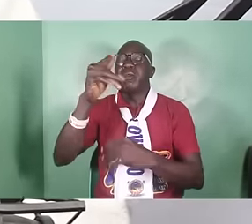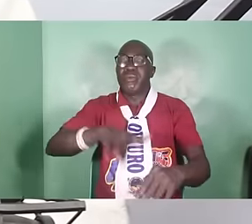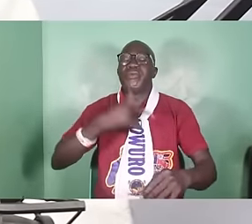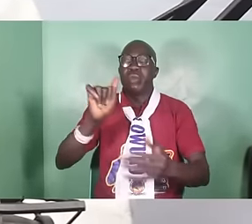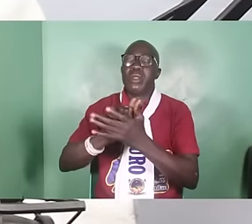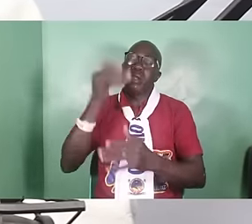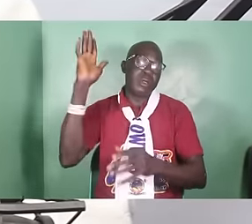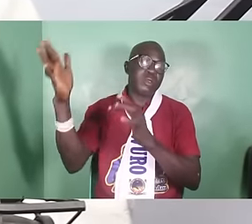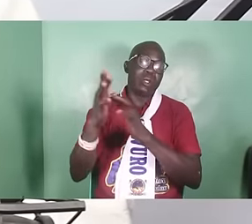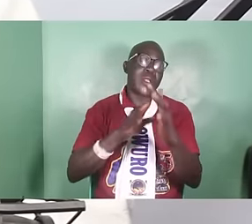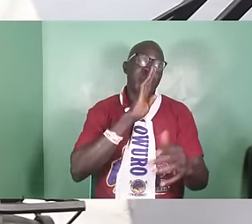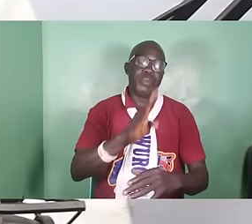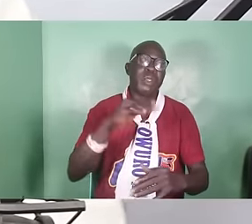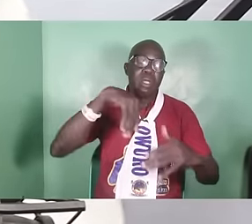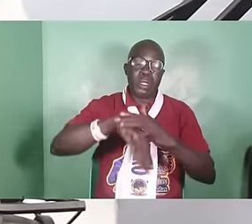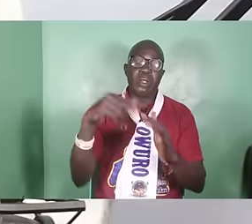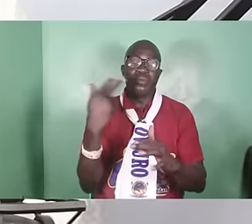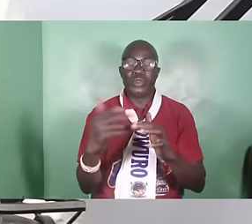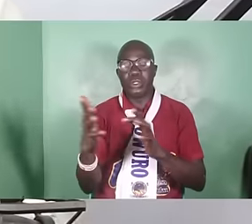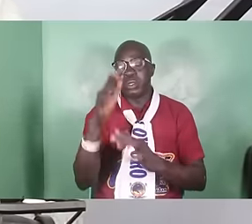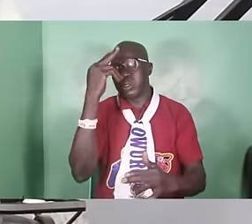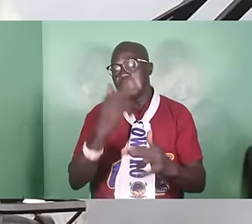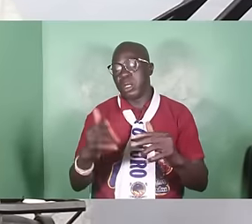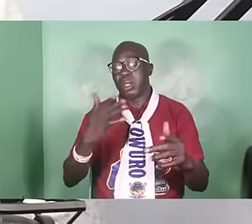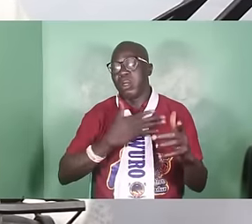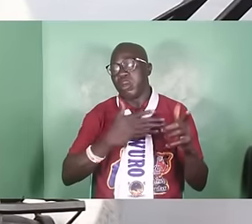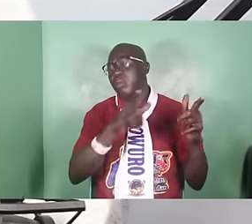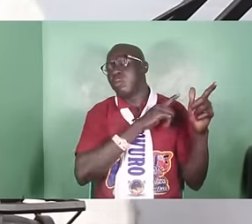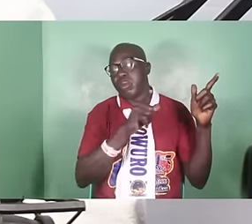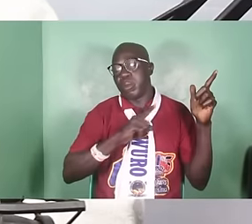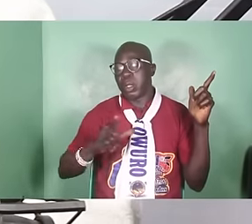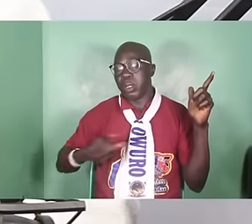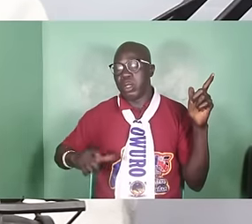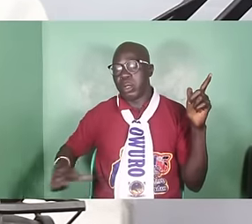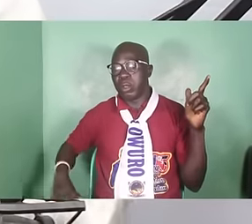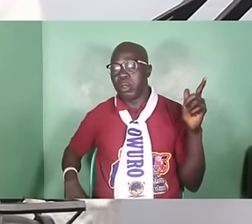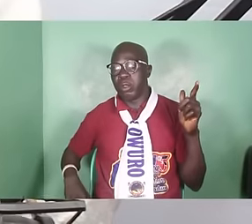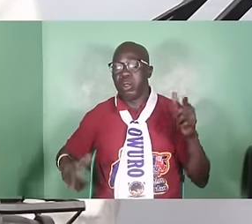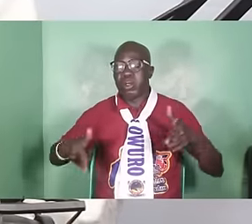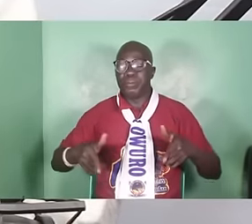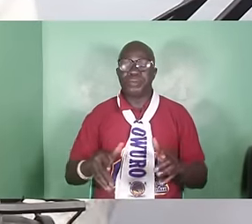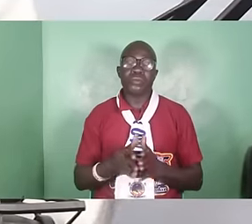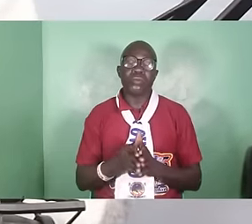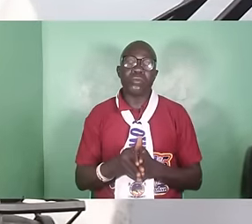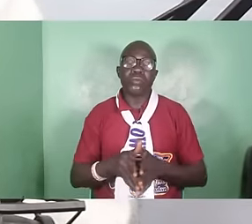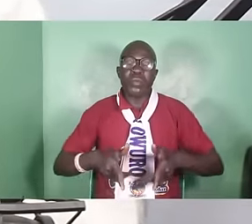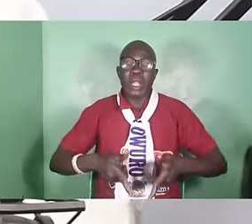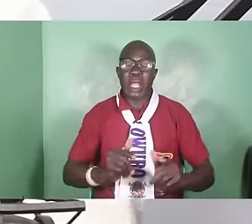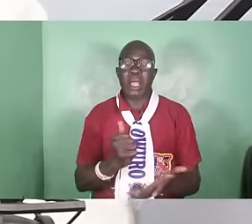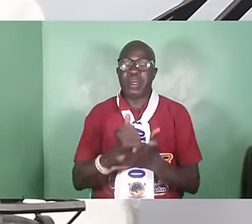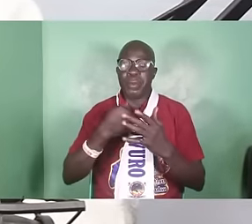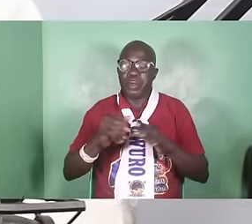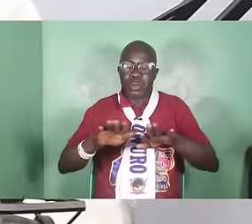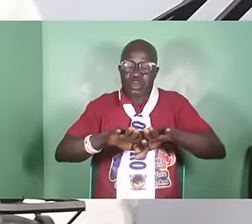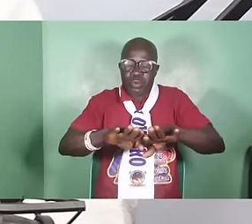Be ni yori. Amen. Jesus Oluwa wa. Amen. Eba me te oja yen sele. Every